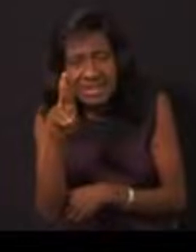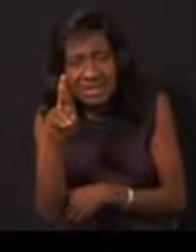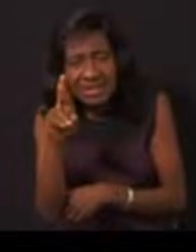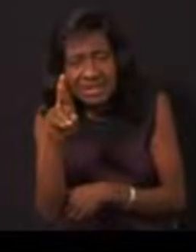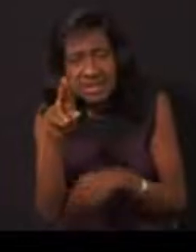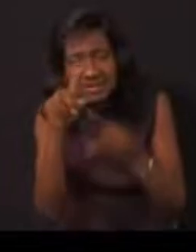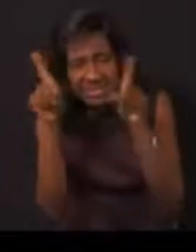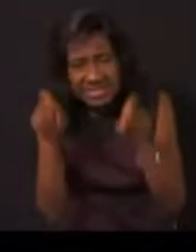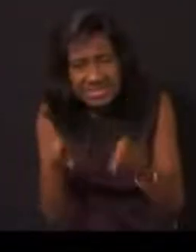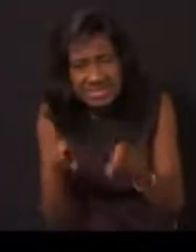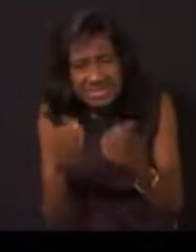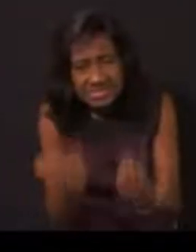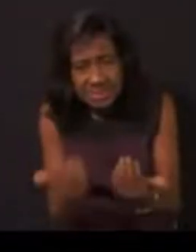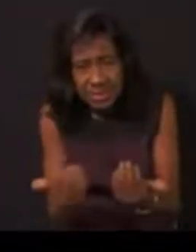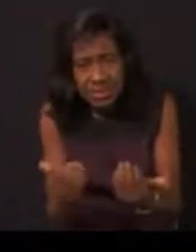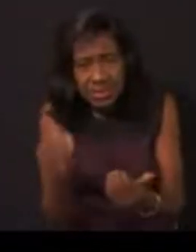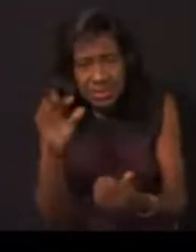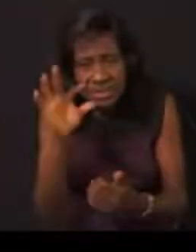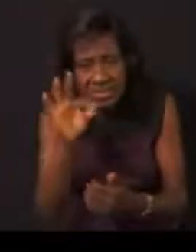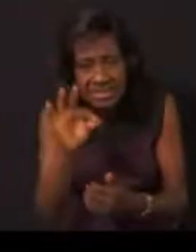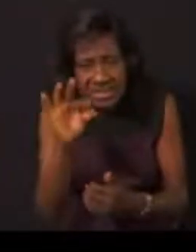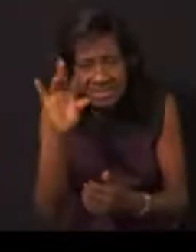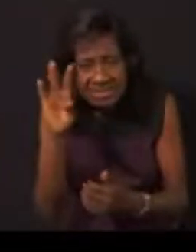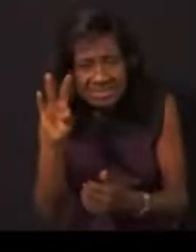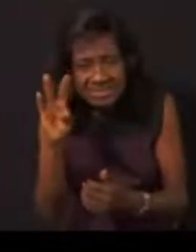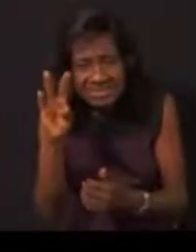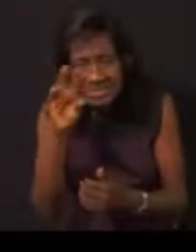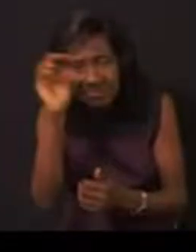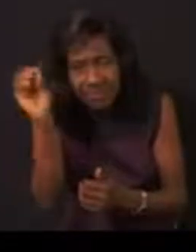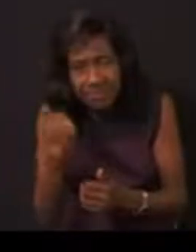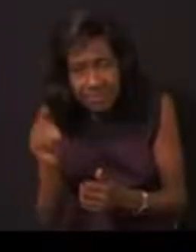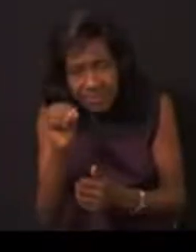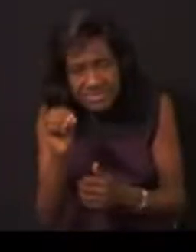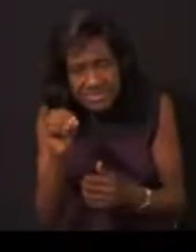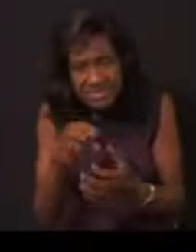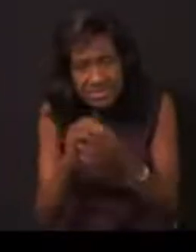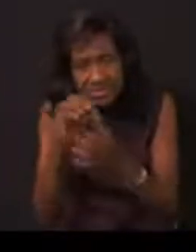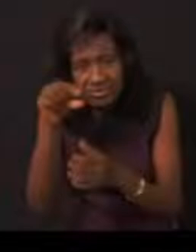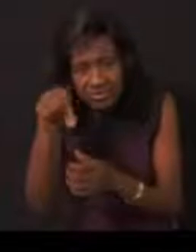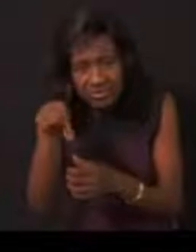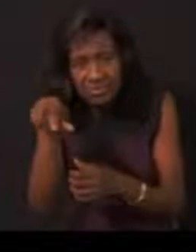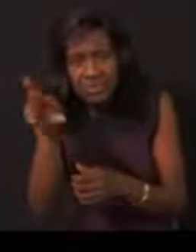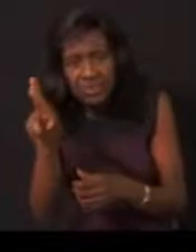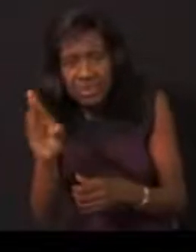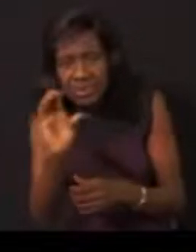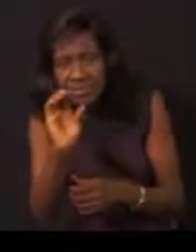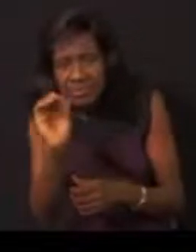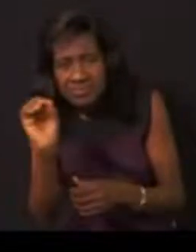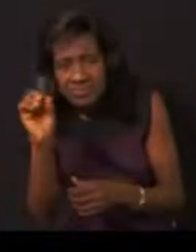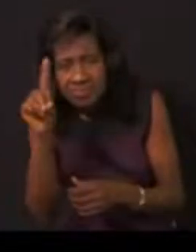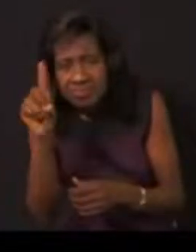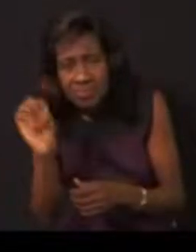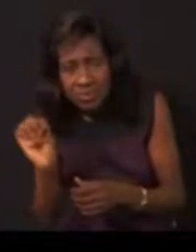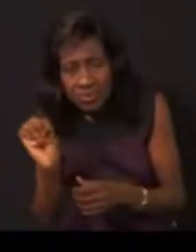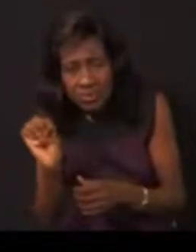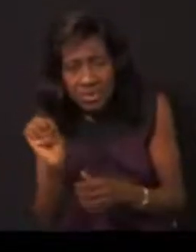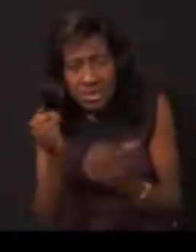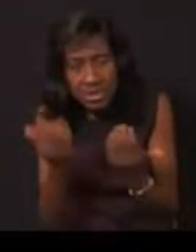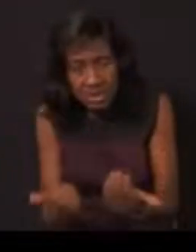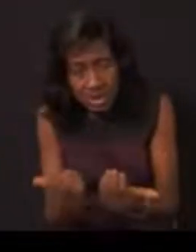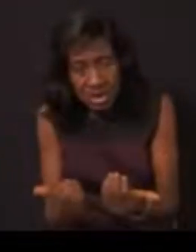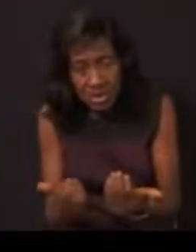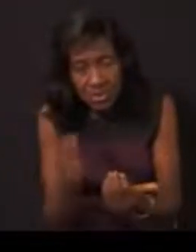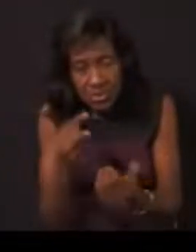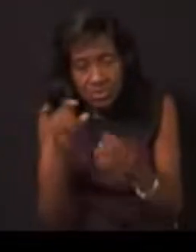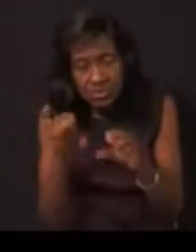are approximately 97% of the QR codes that are now available, which have been a huge undertaking on behalf